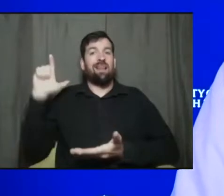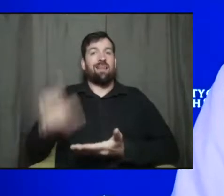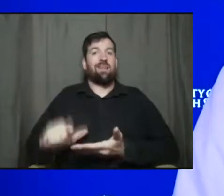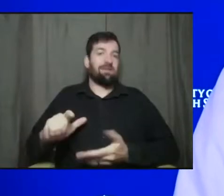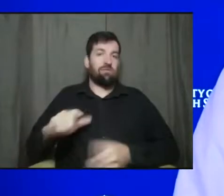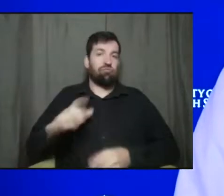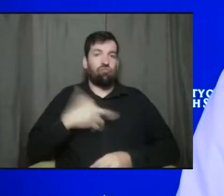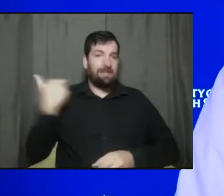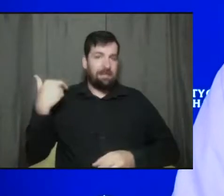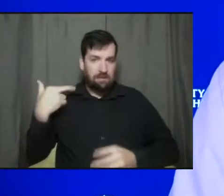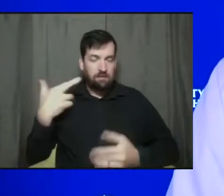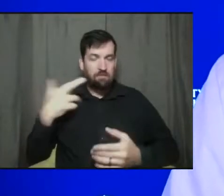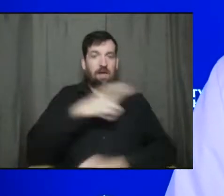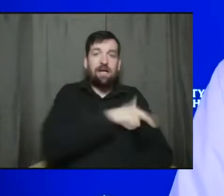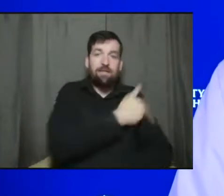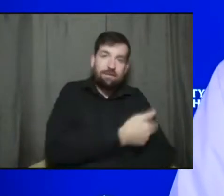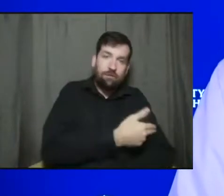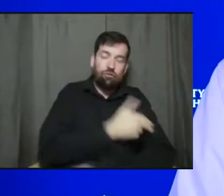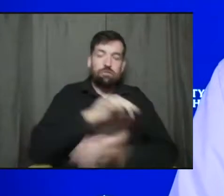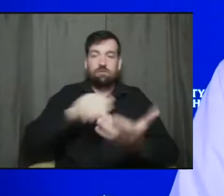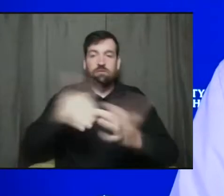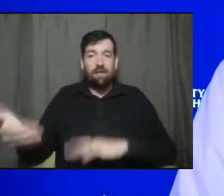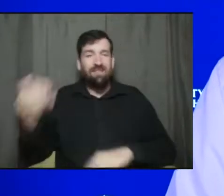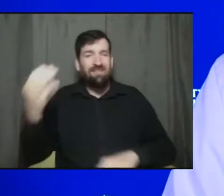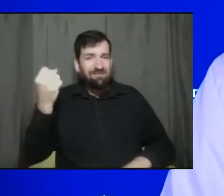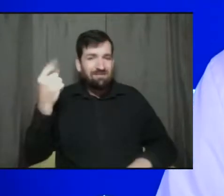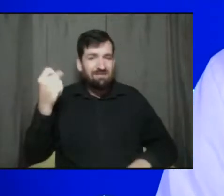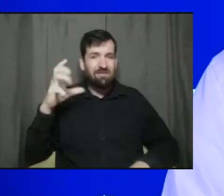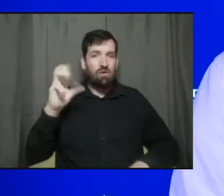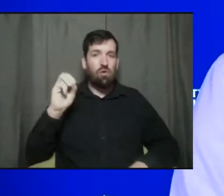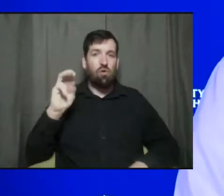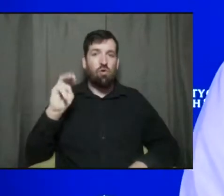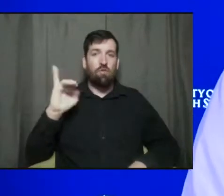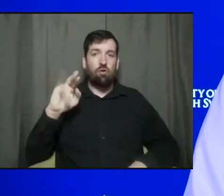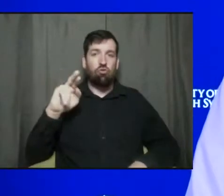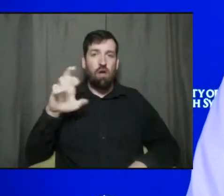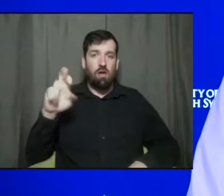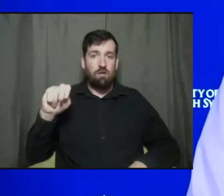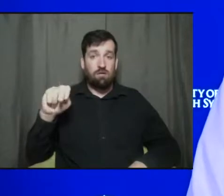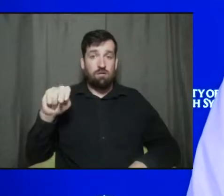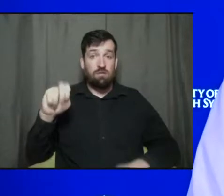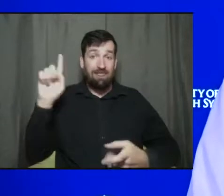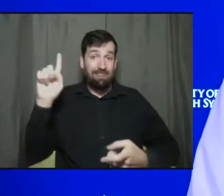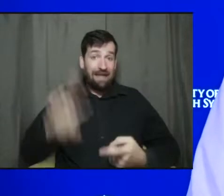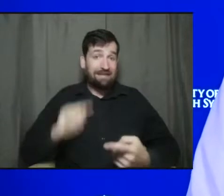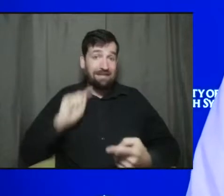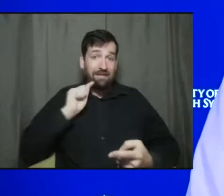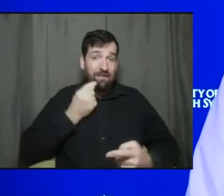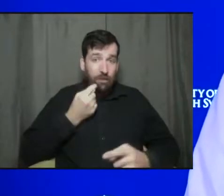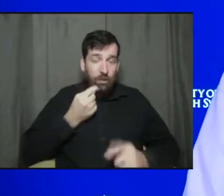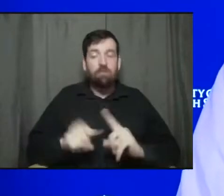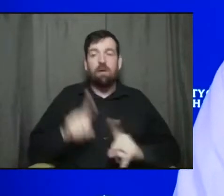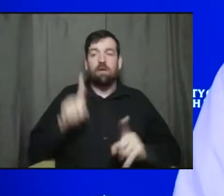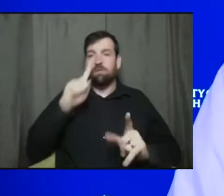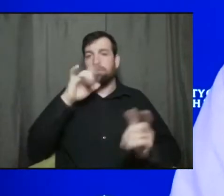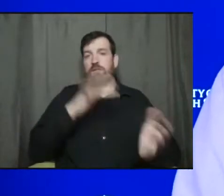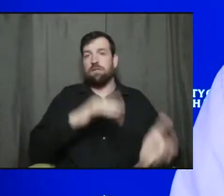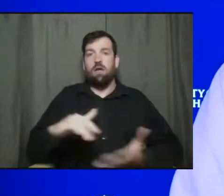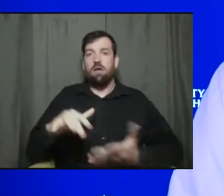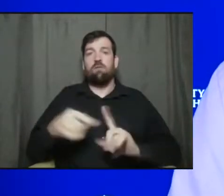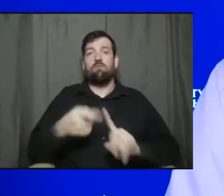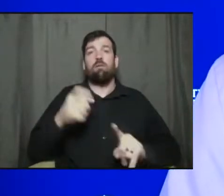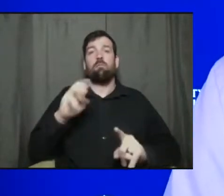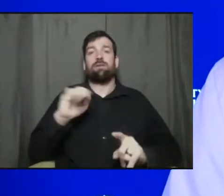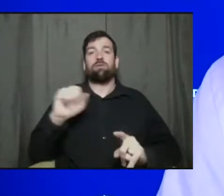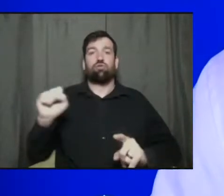death. Even though Omicron was said to be less severe, what this study out of Massachusetts found in their health systems was that